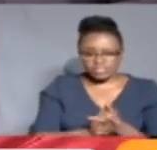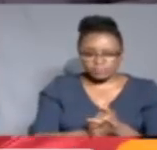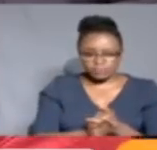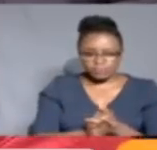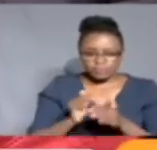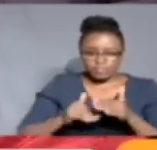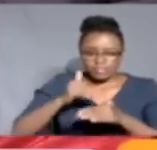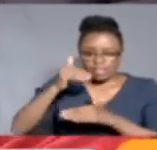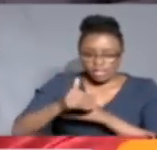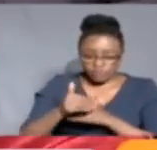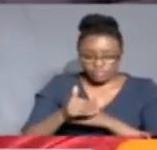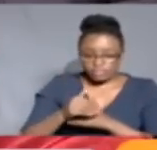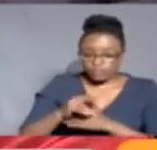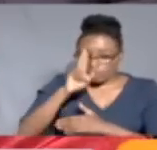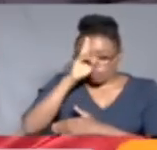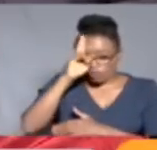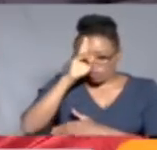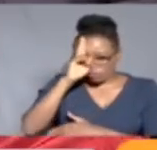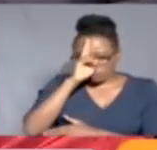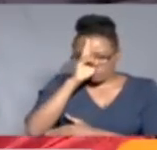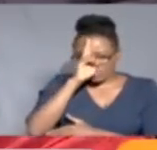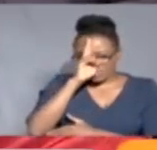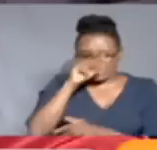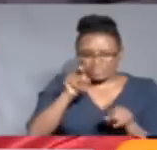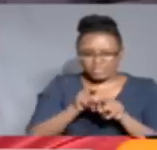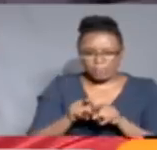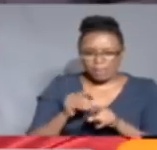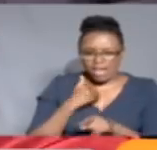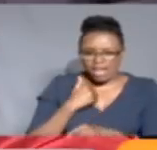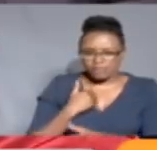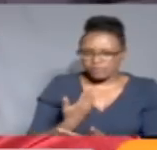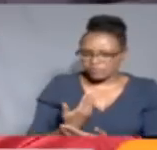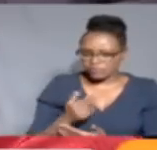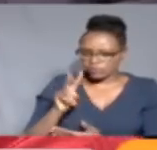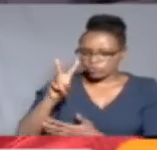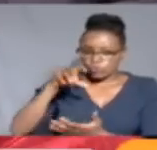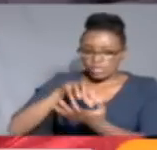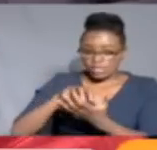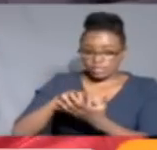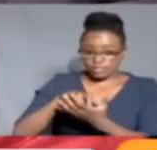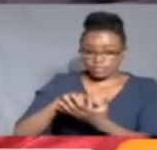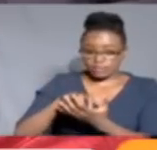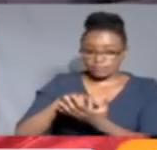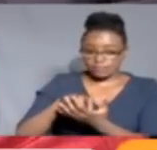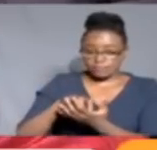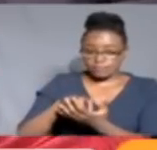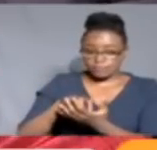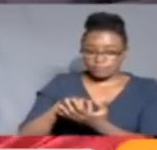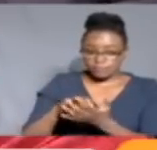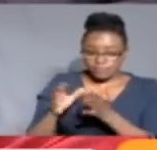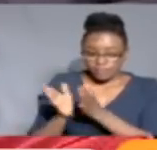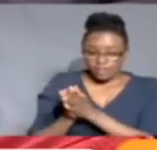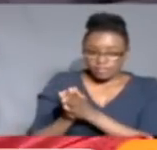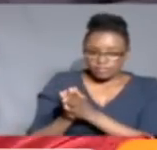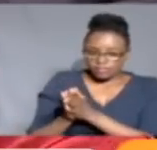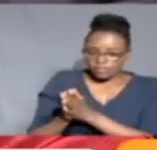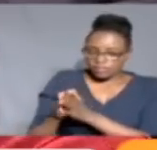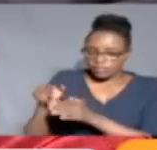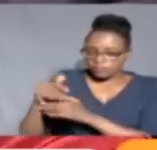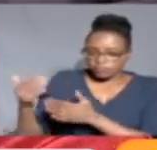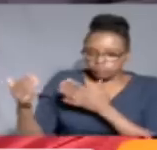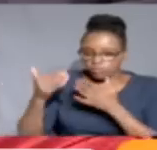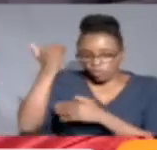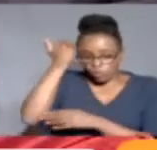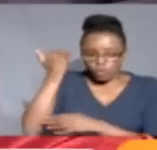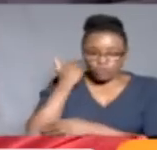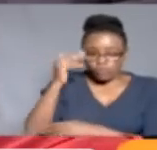in YCTC, another officer, I was having two cases. And when I was being taken to the court,